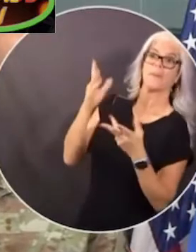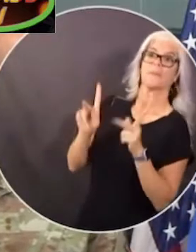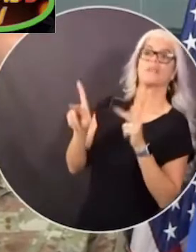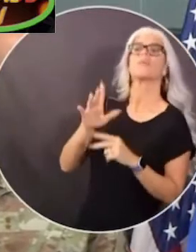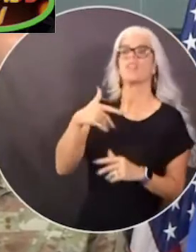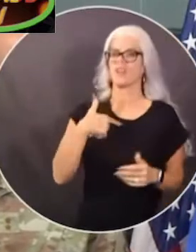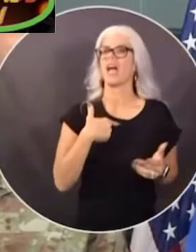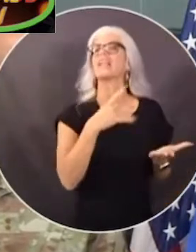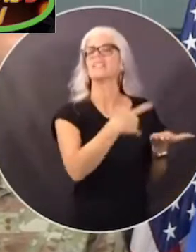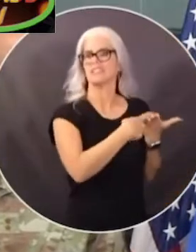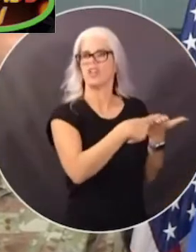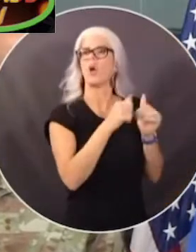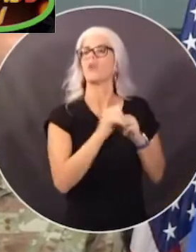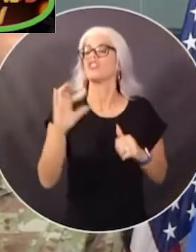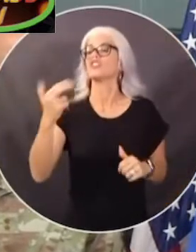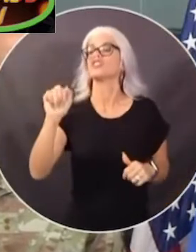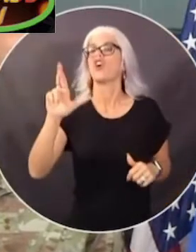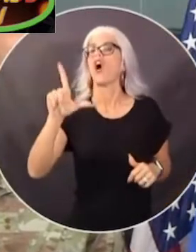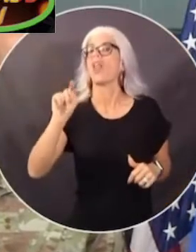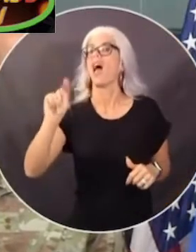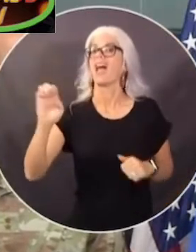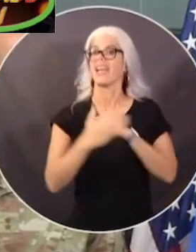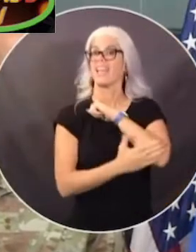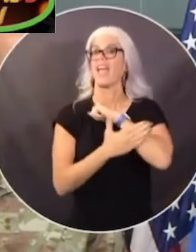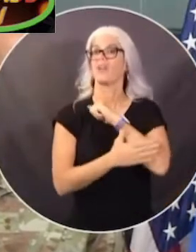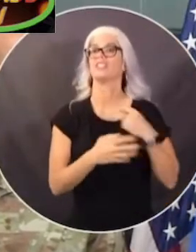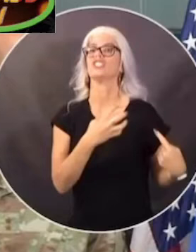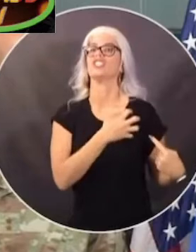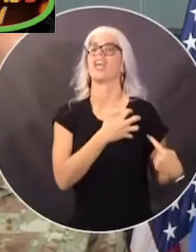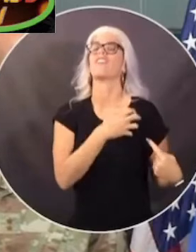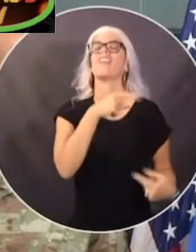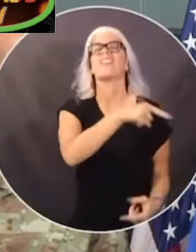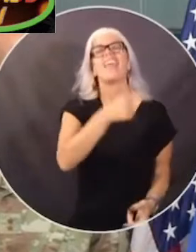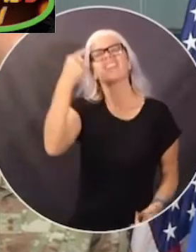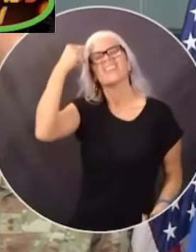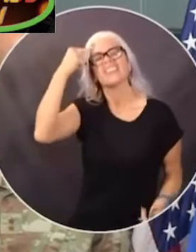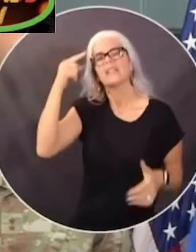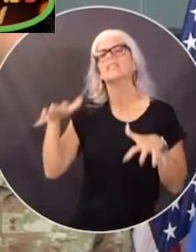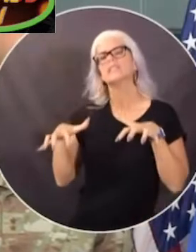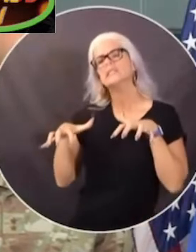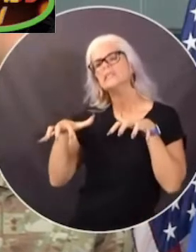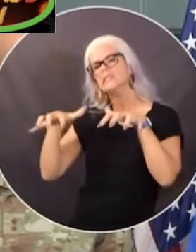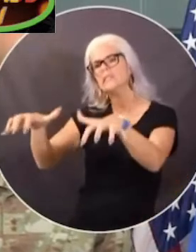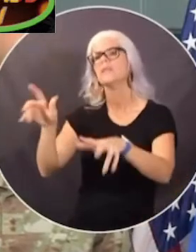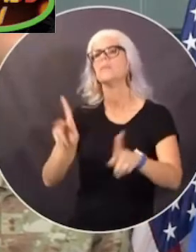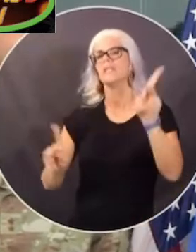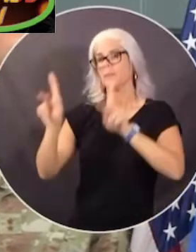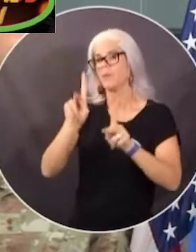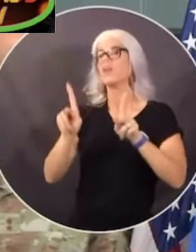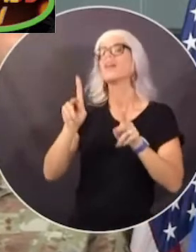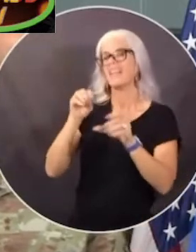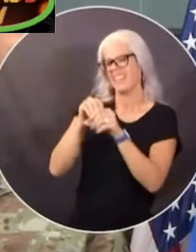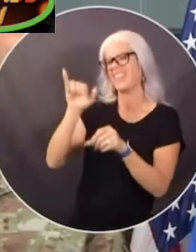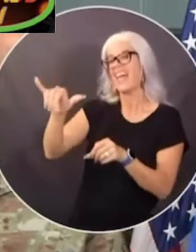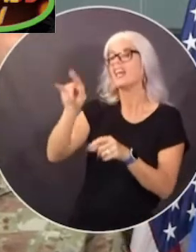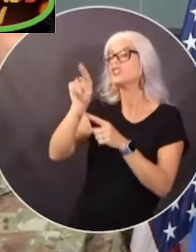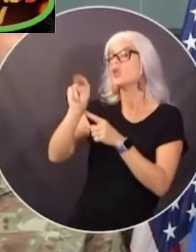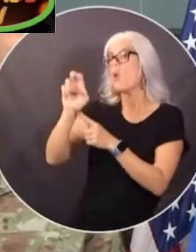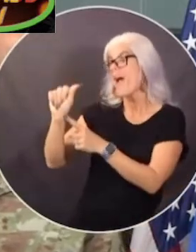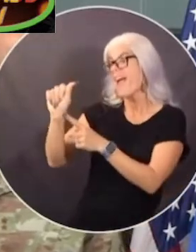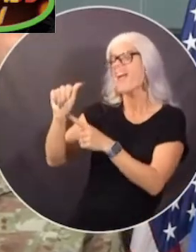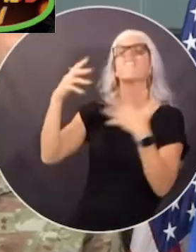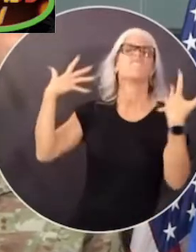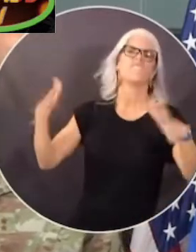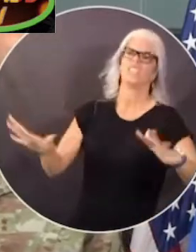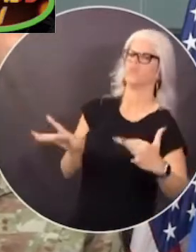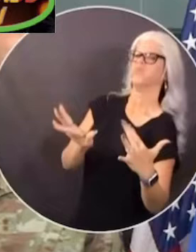And it's their view that the vast, vast majority of people in that Zone A did, in fact, evacuate. Now, they have an